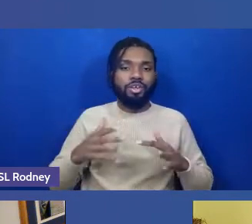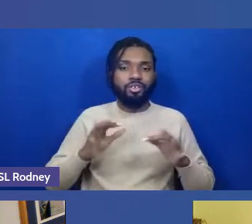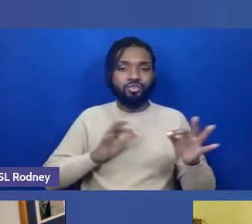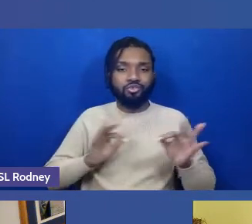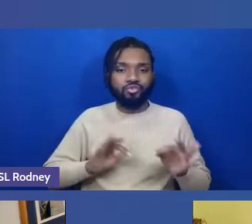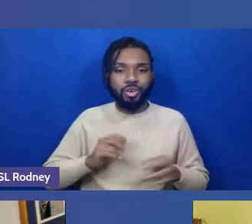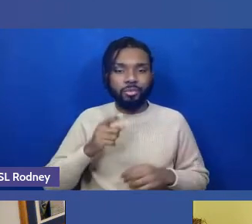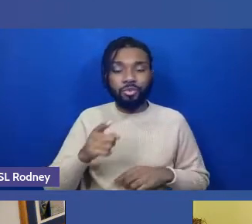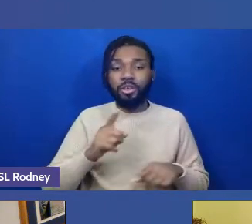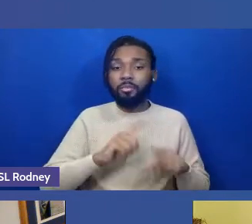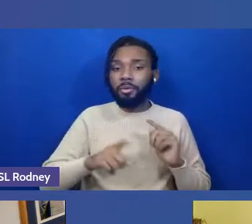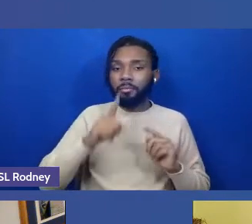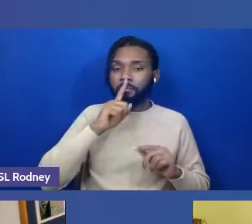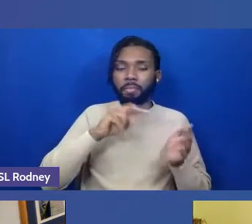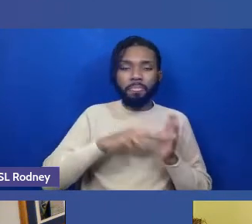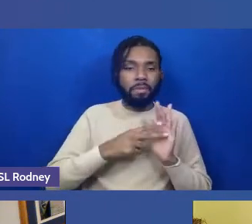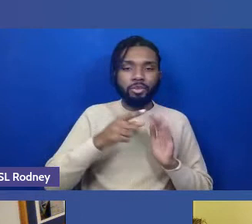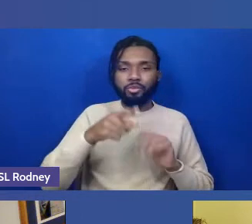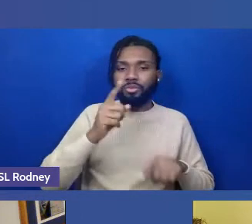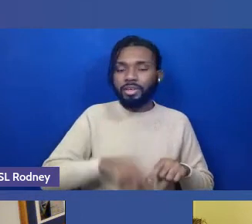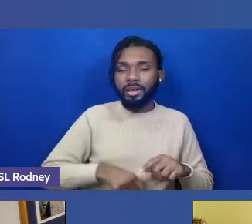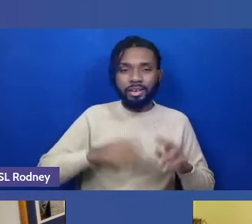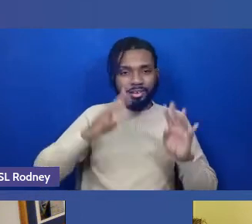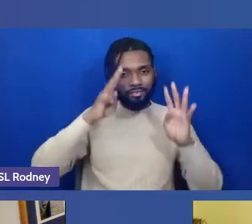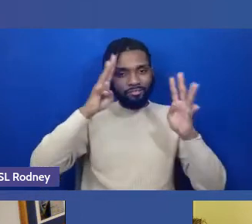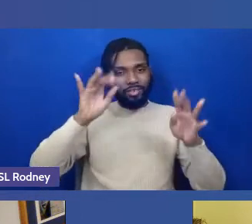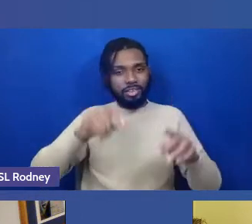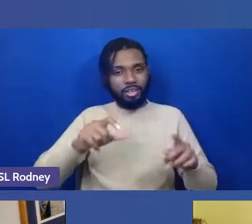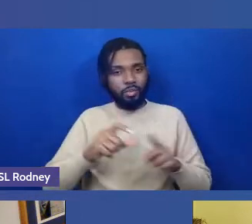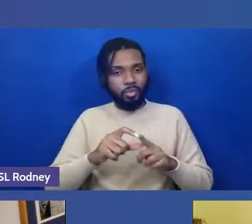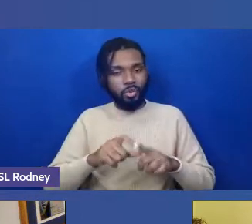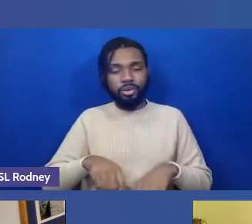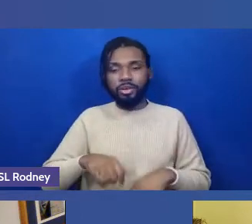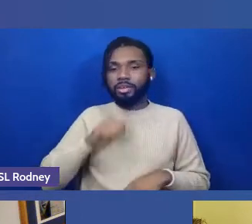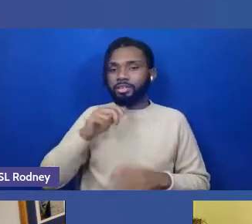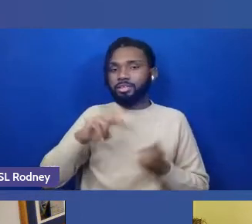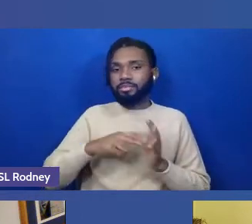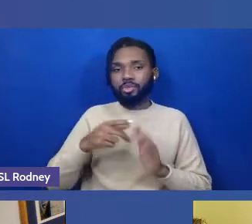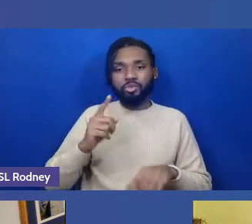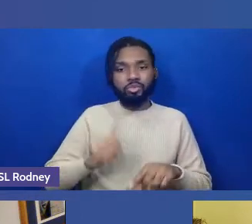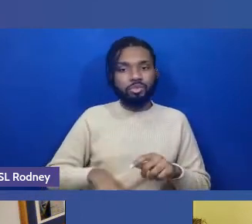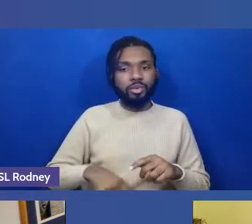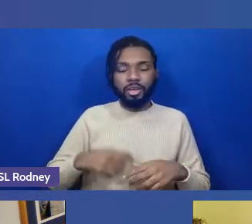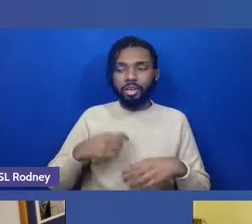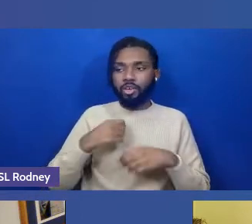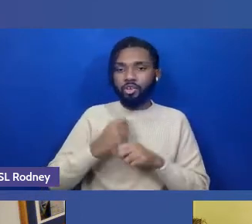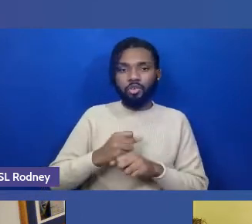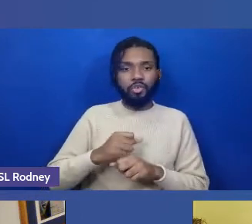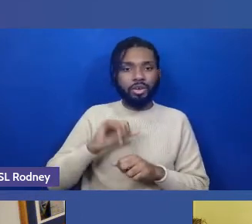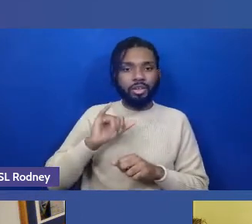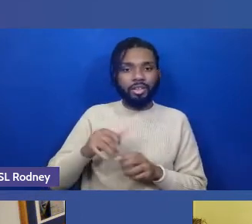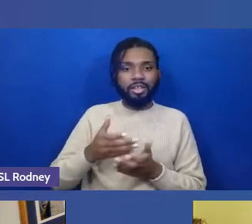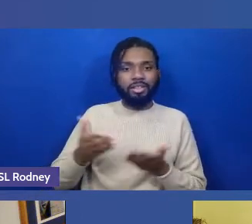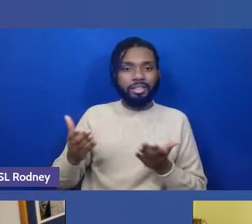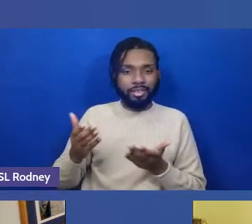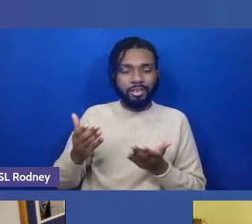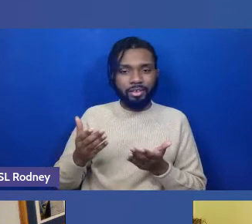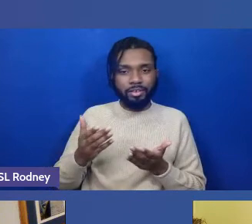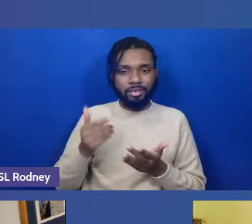cannot invent those words, right? It doesn't mean that you can't create the situation in which like that thing then exists. And I say that